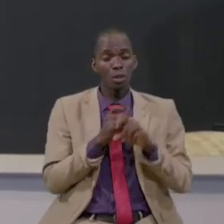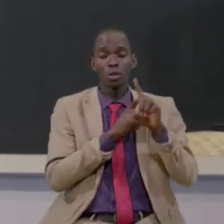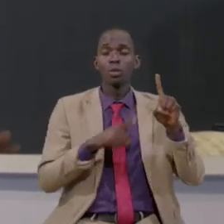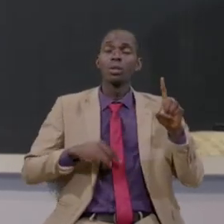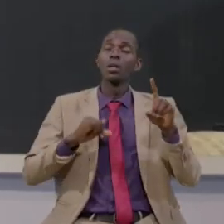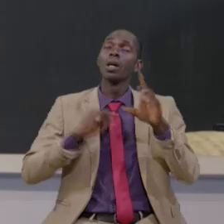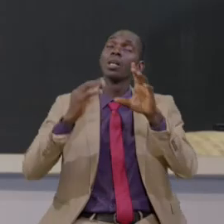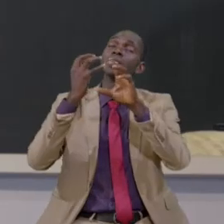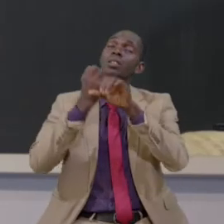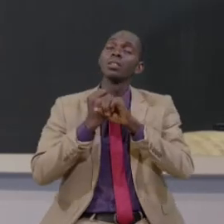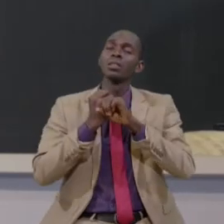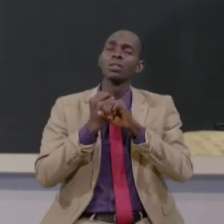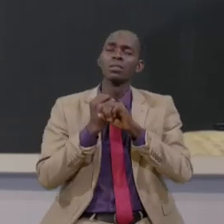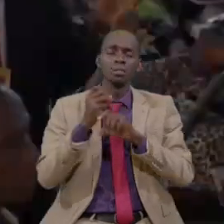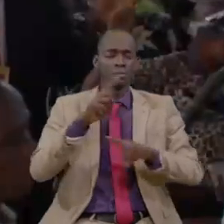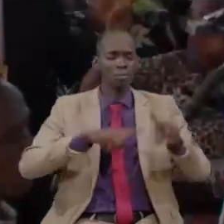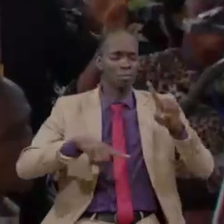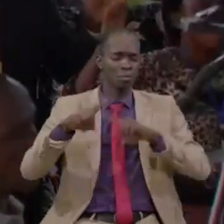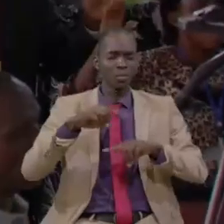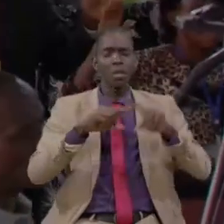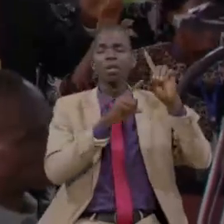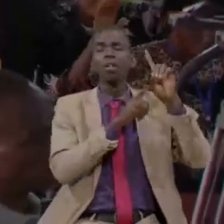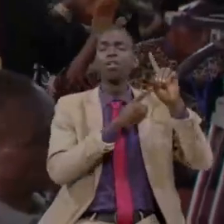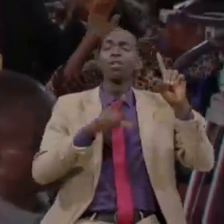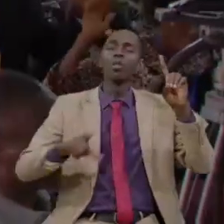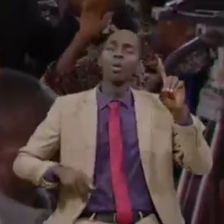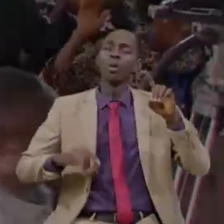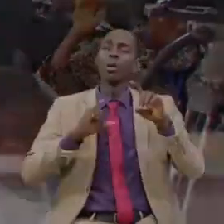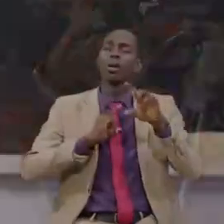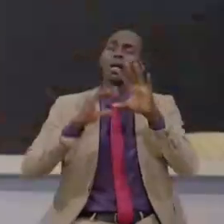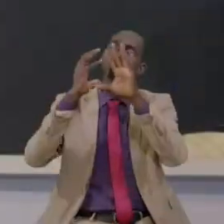Say, Lord, I receive.